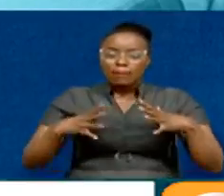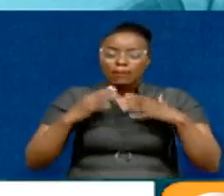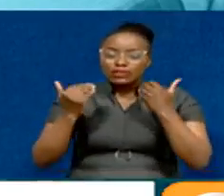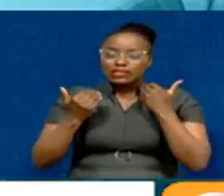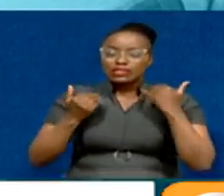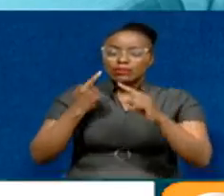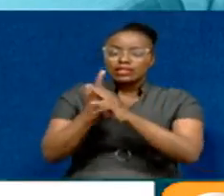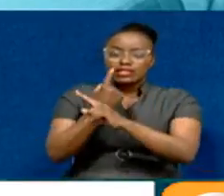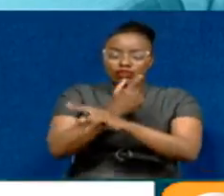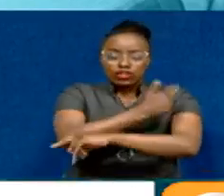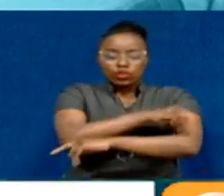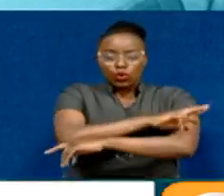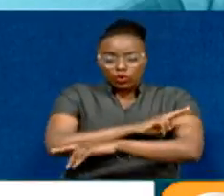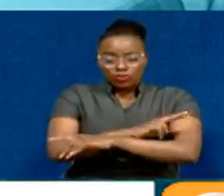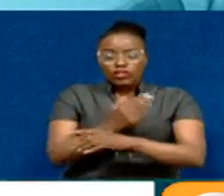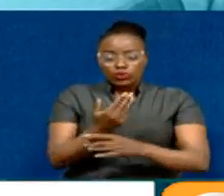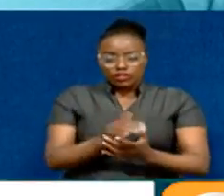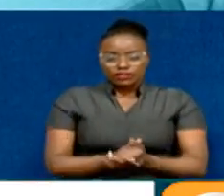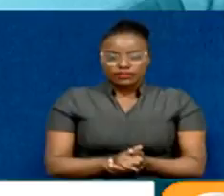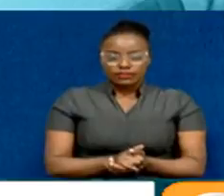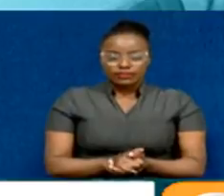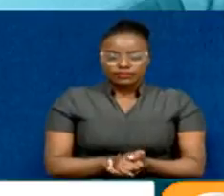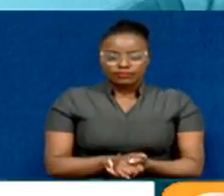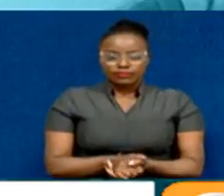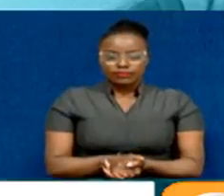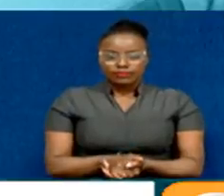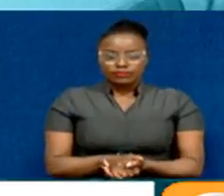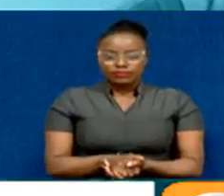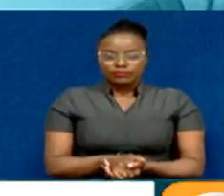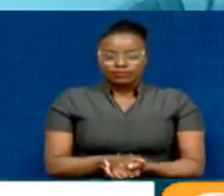are admitted in various health facilities countrywide. Raquel Muigai, Citizen TV.